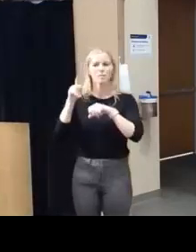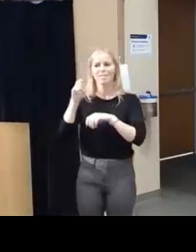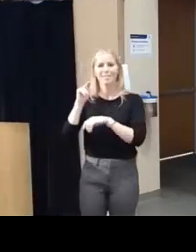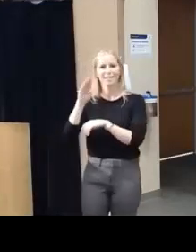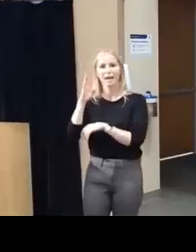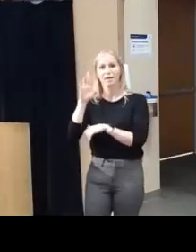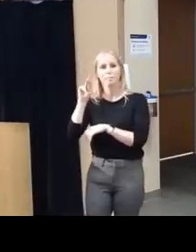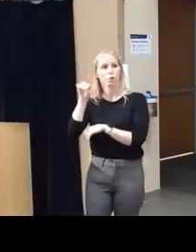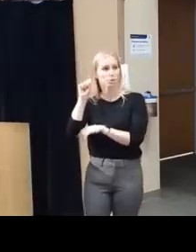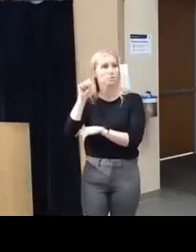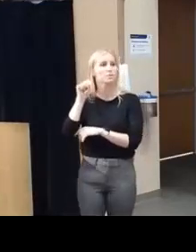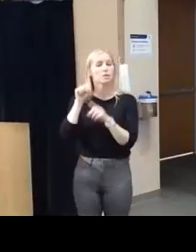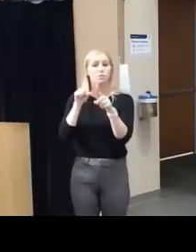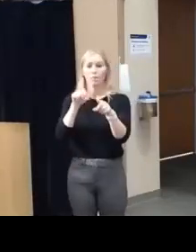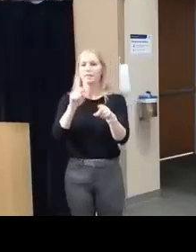the PBS website.